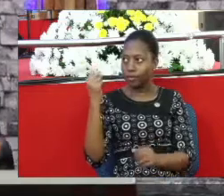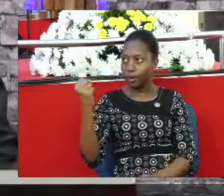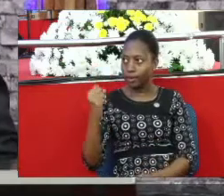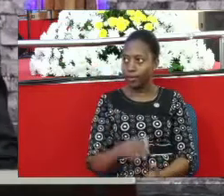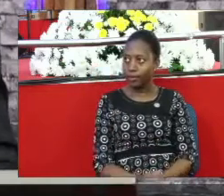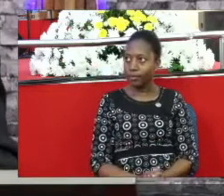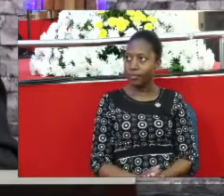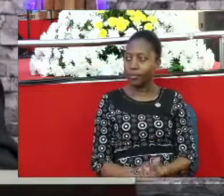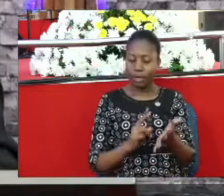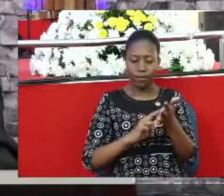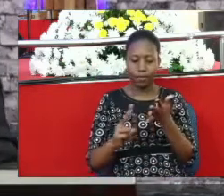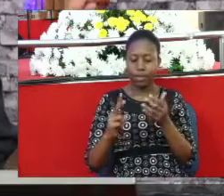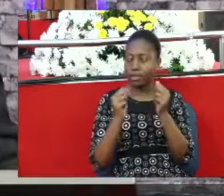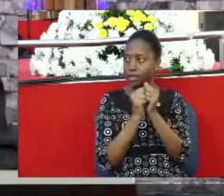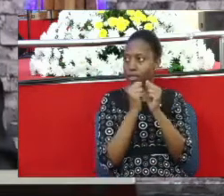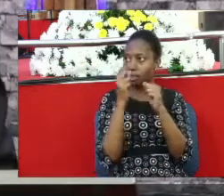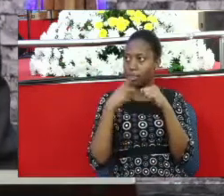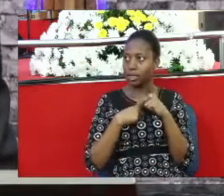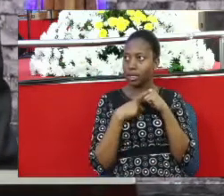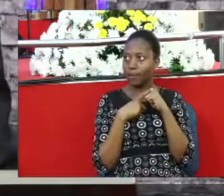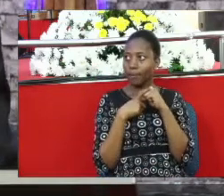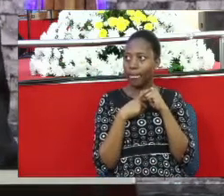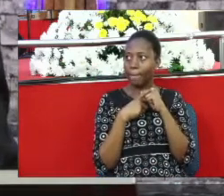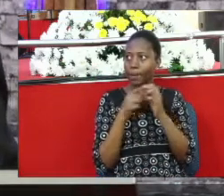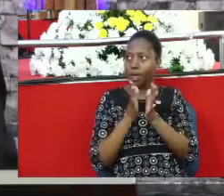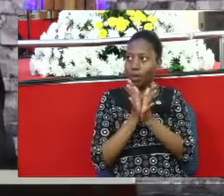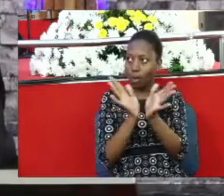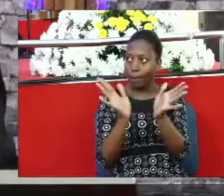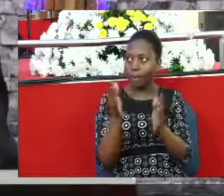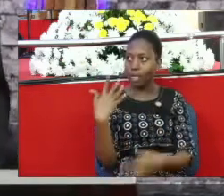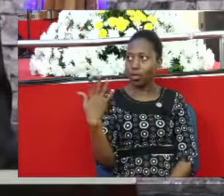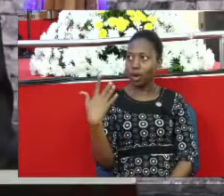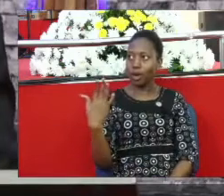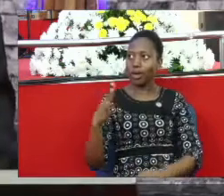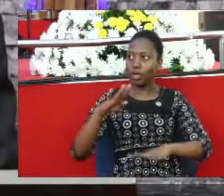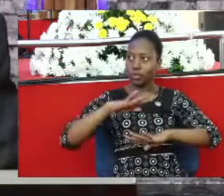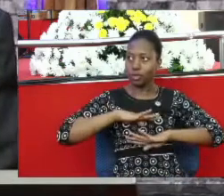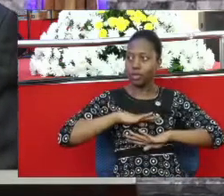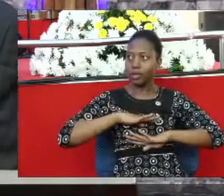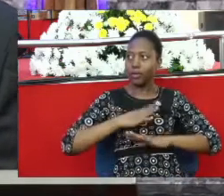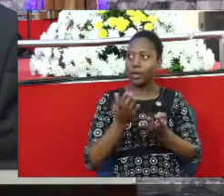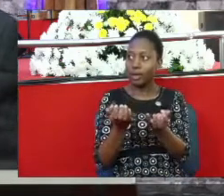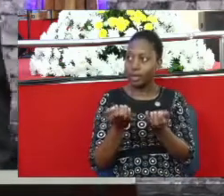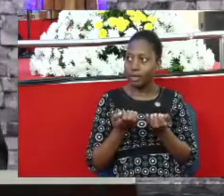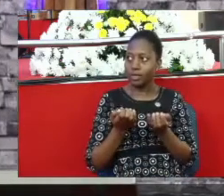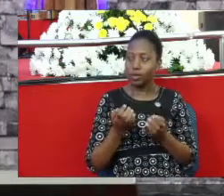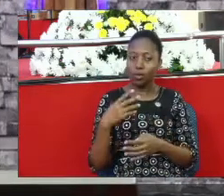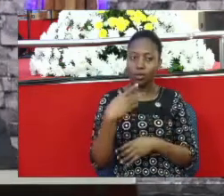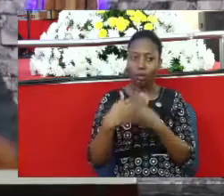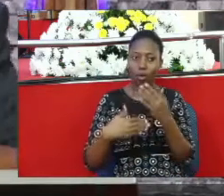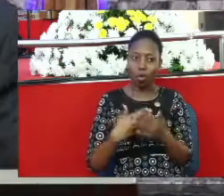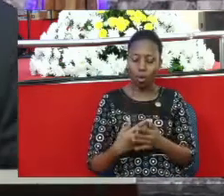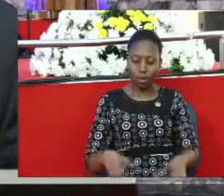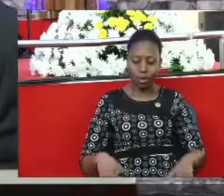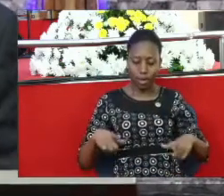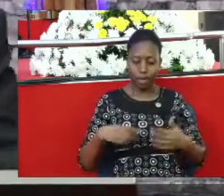You open your hand and satisfy the desires of every living thing. In other words, God responds